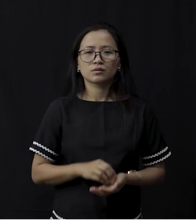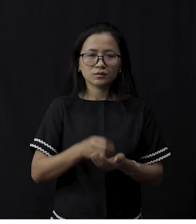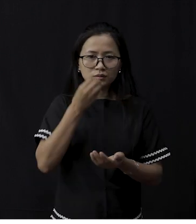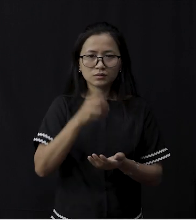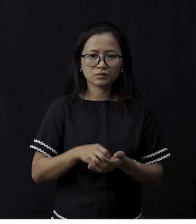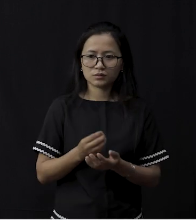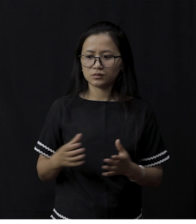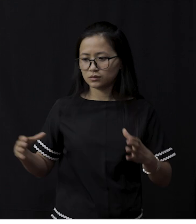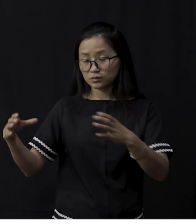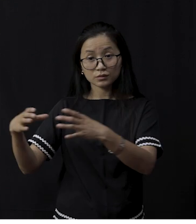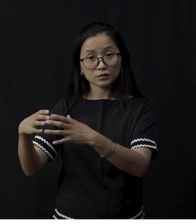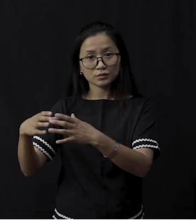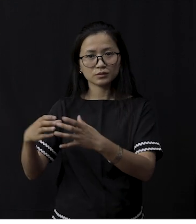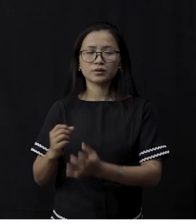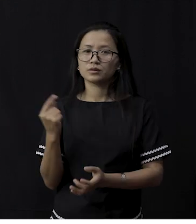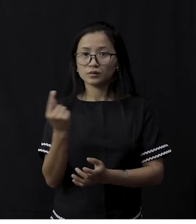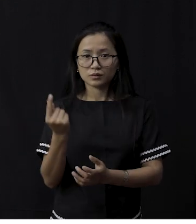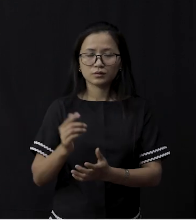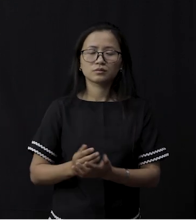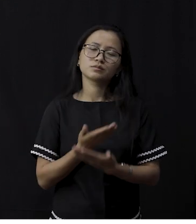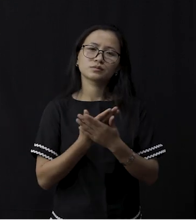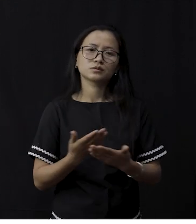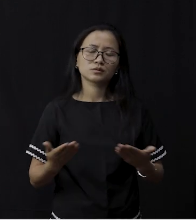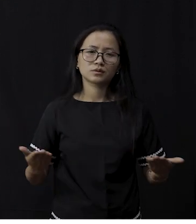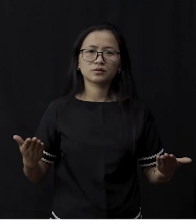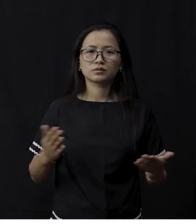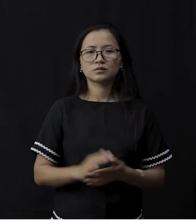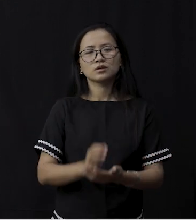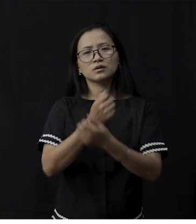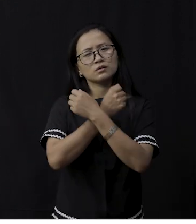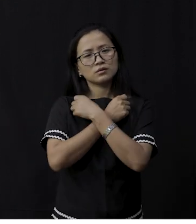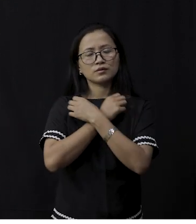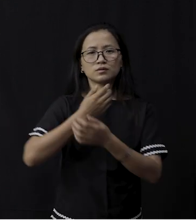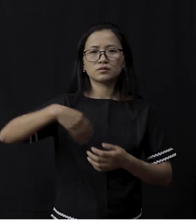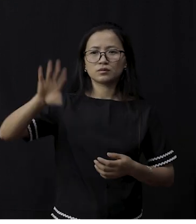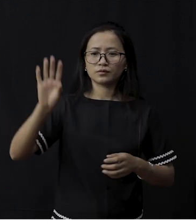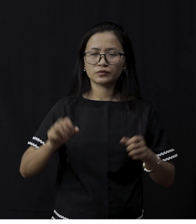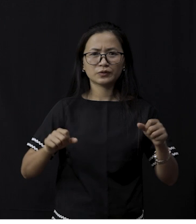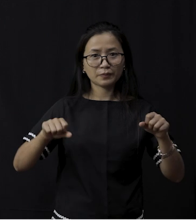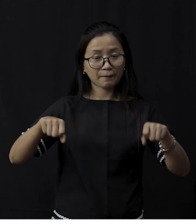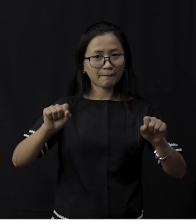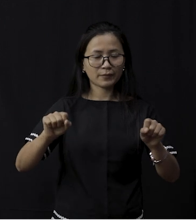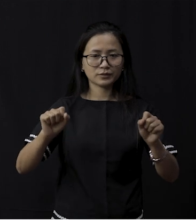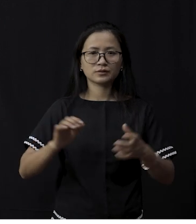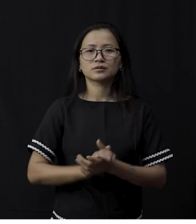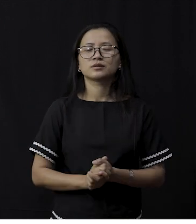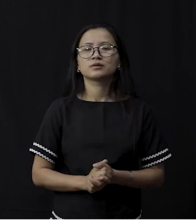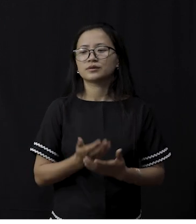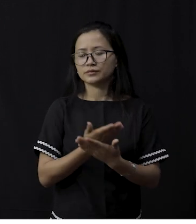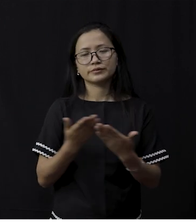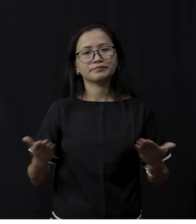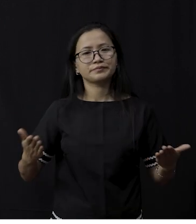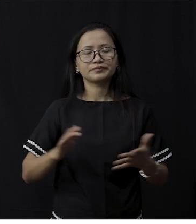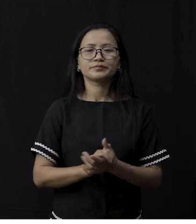I throw it in the trash bin or a dustbin, it's a thing. I love to go on a bicycle. Again, that's a thing. And if